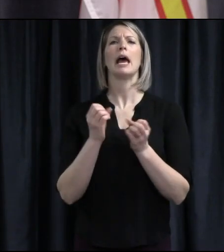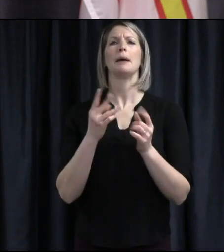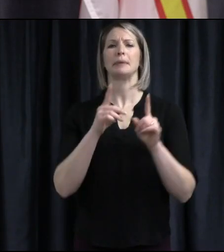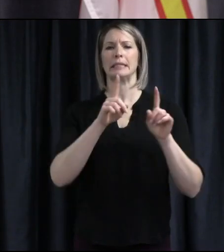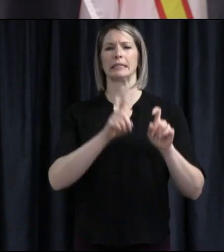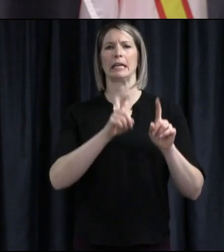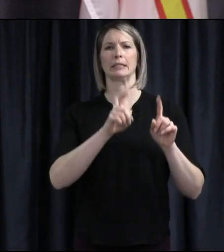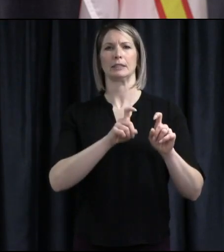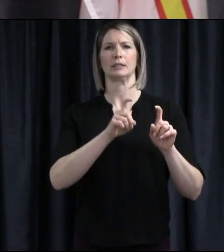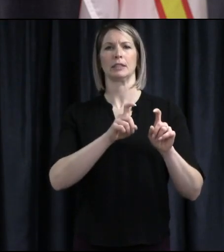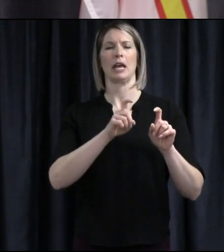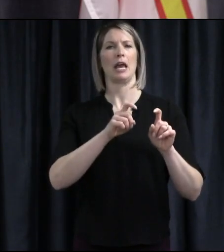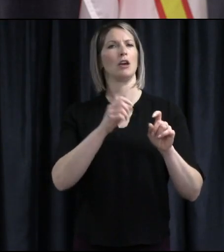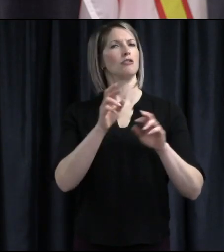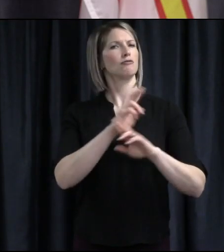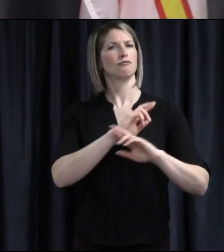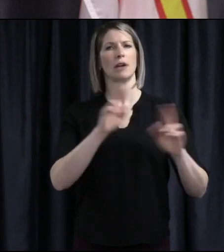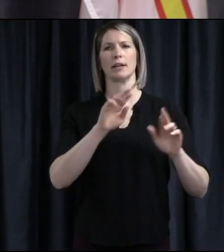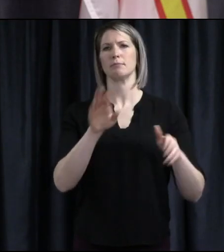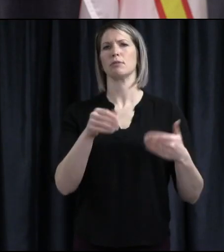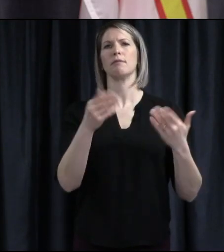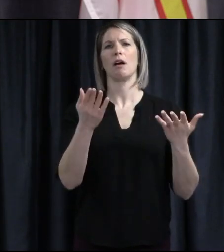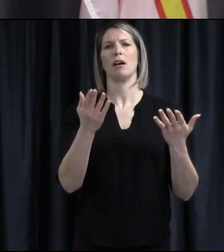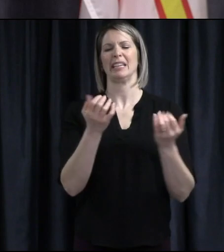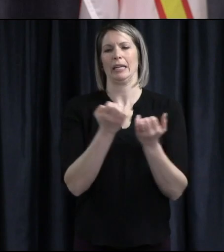of access to testing supplies?